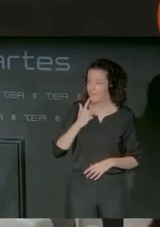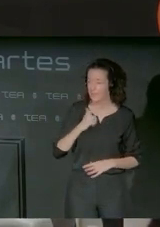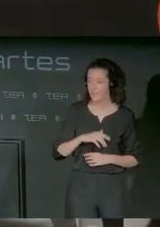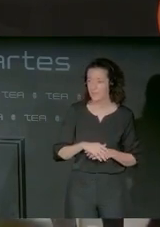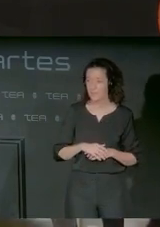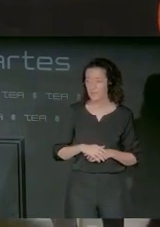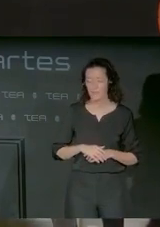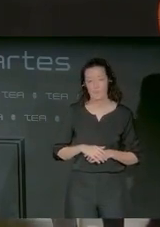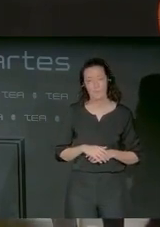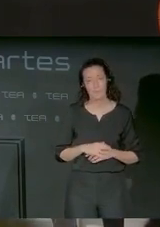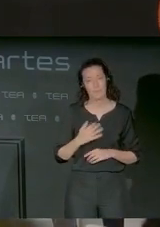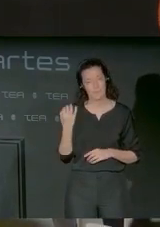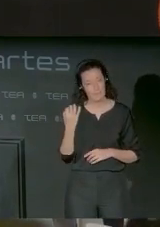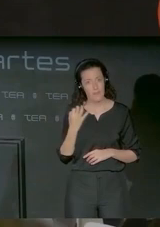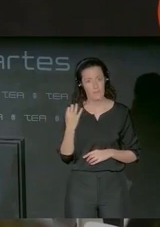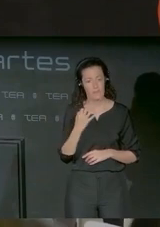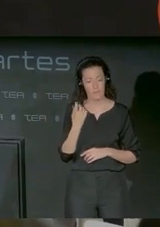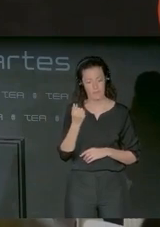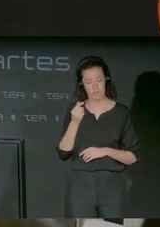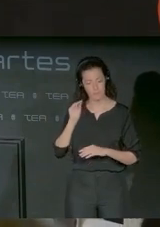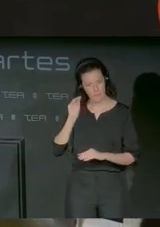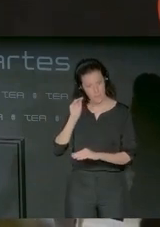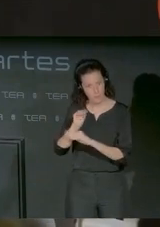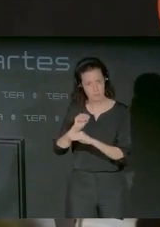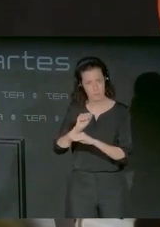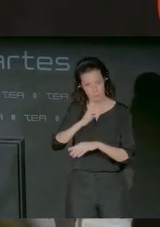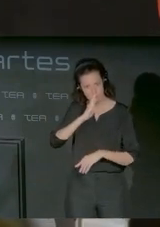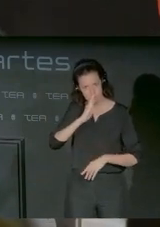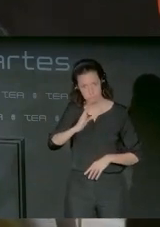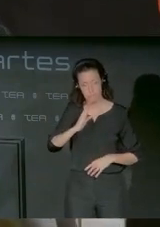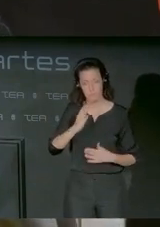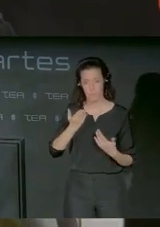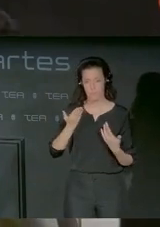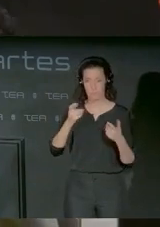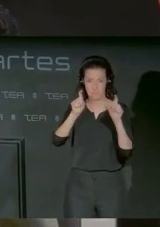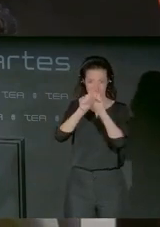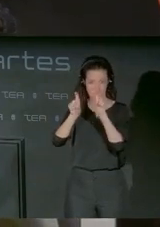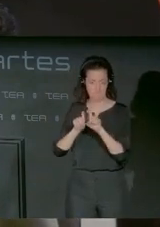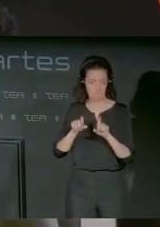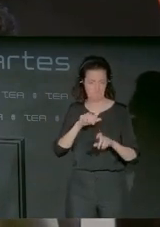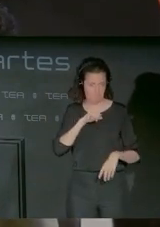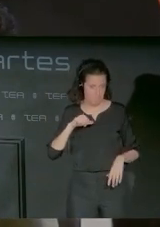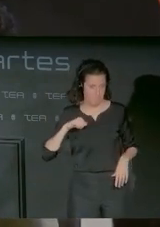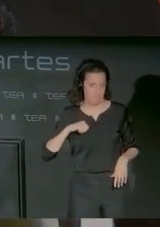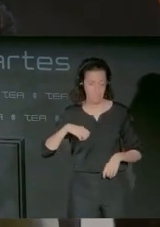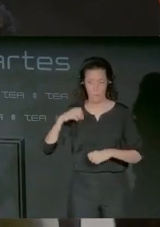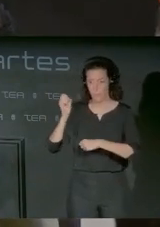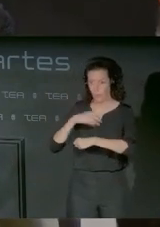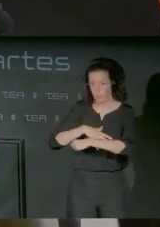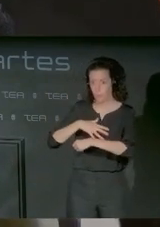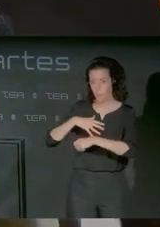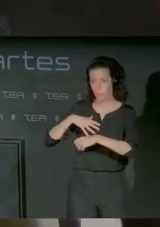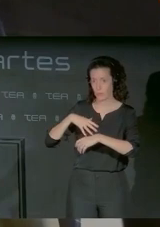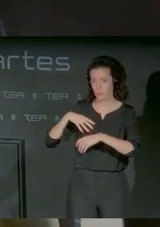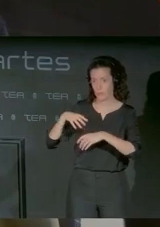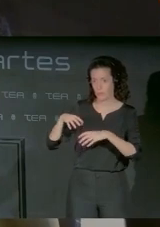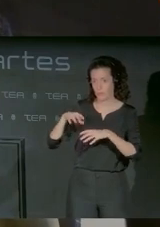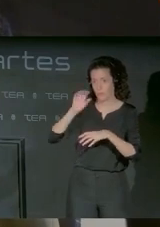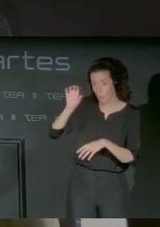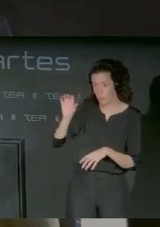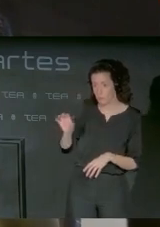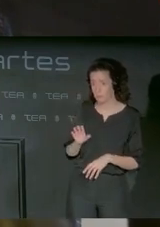private investments and existing EU funds and national funds. I was just wondering, because at the beginning you mentioned